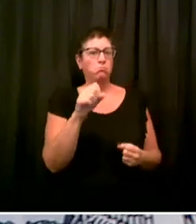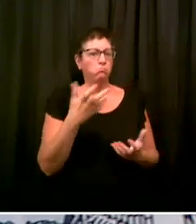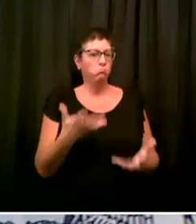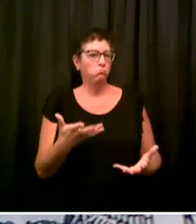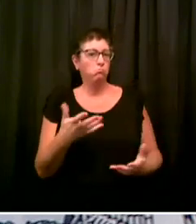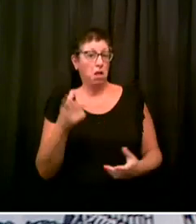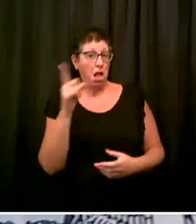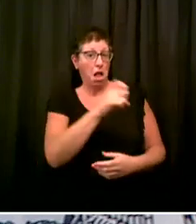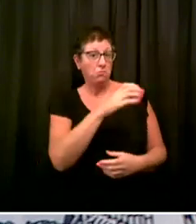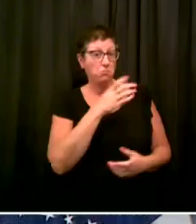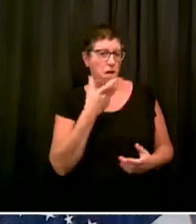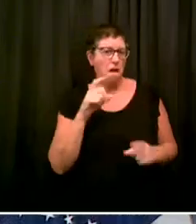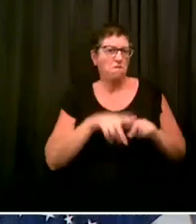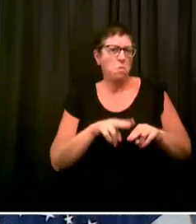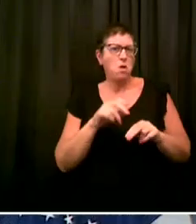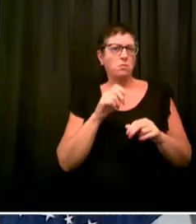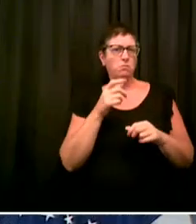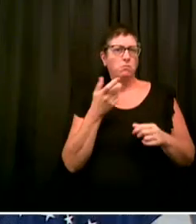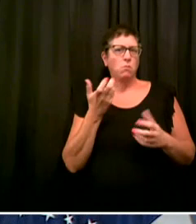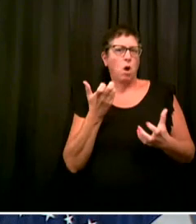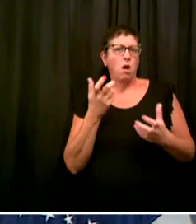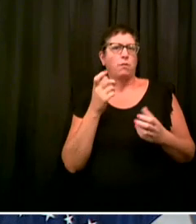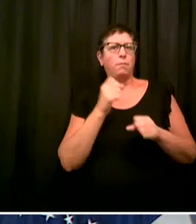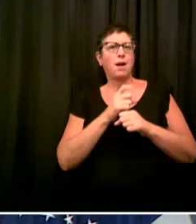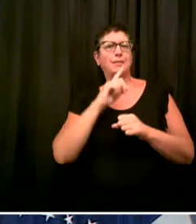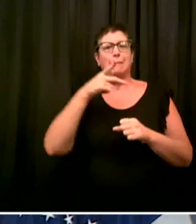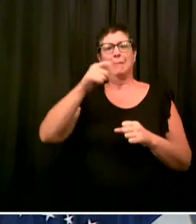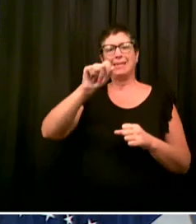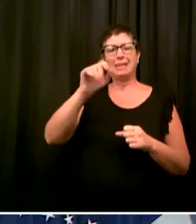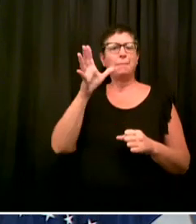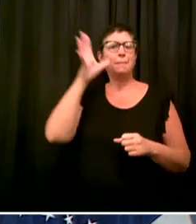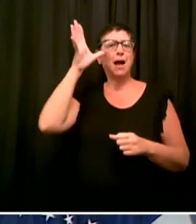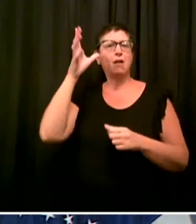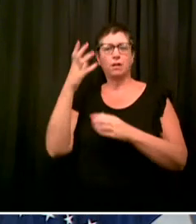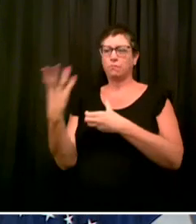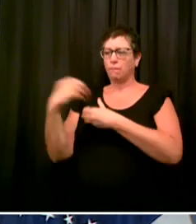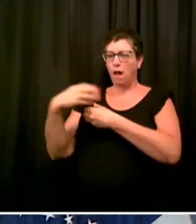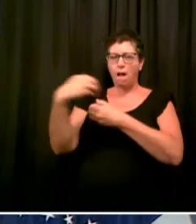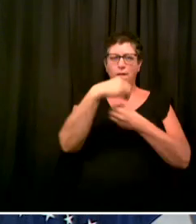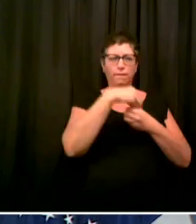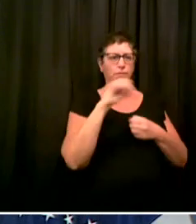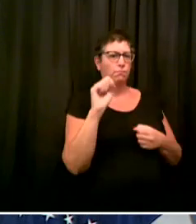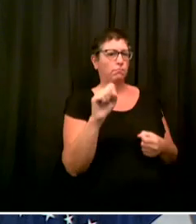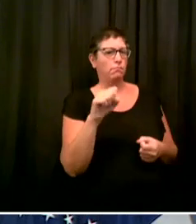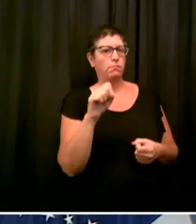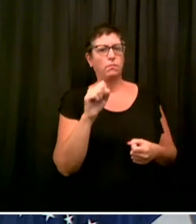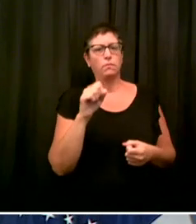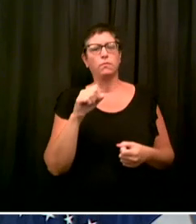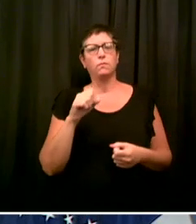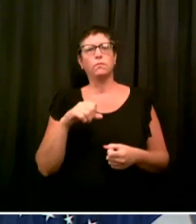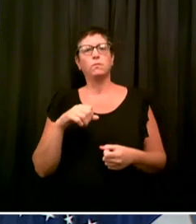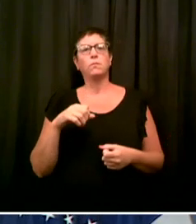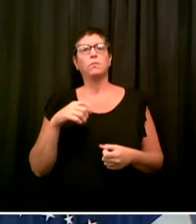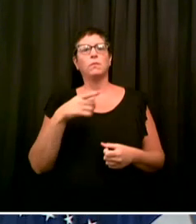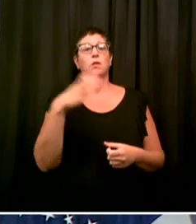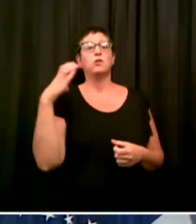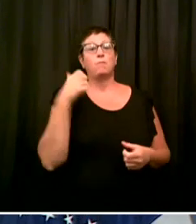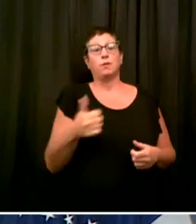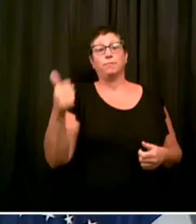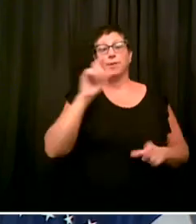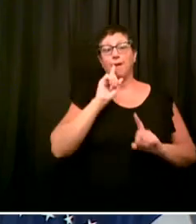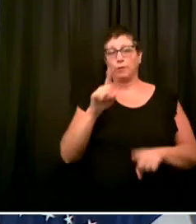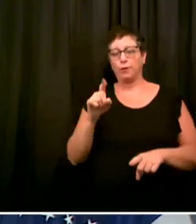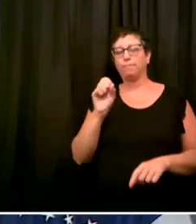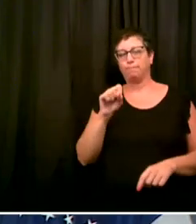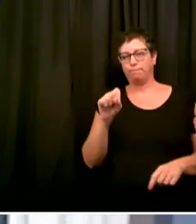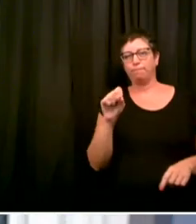why don't you talk about that vision? Yes, so the interagency, sister agency working group that I've referenced now several times